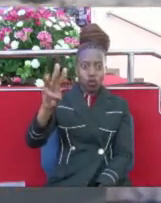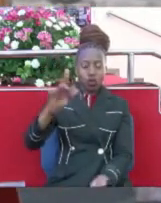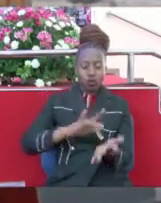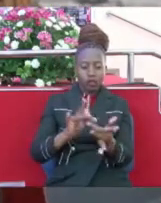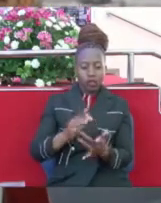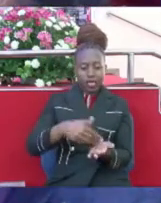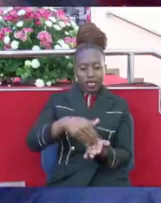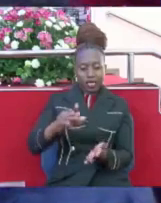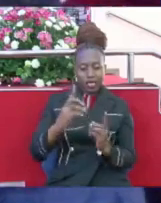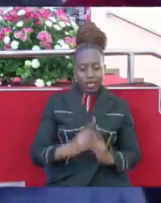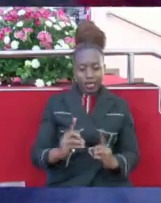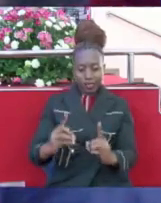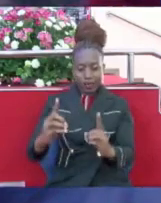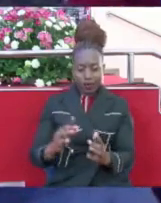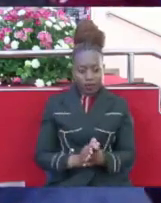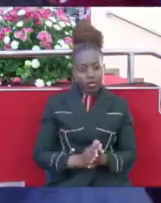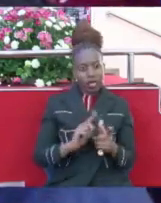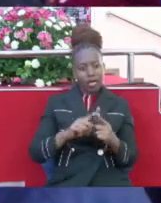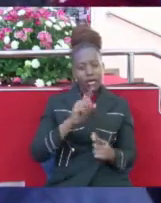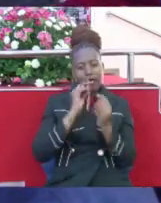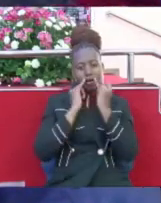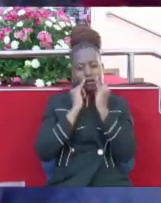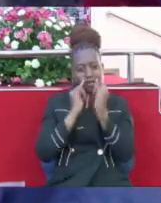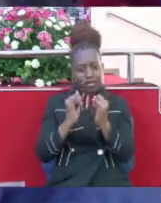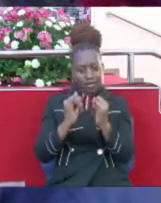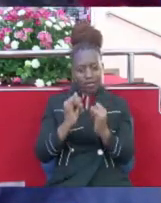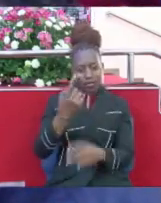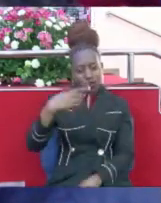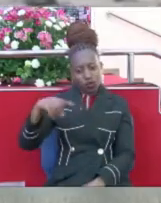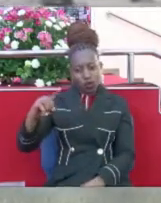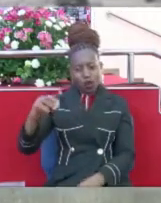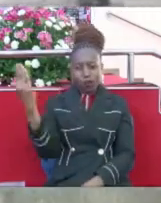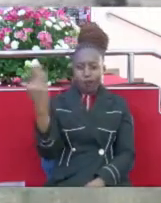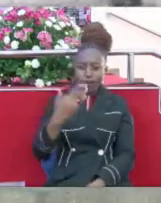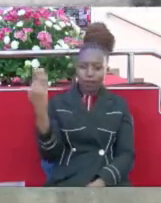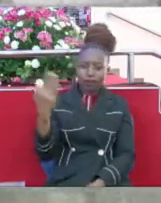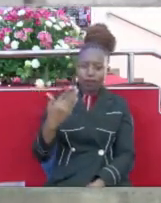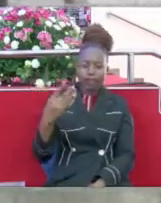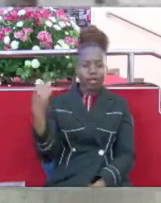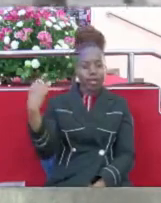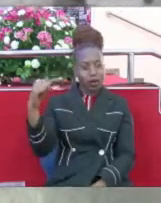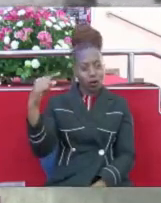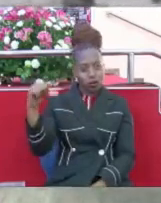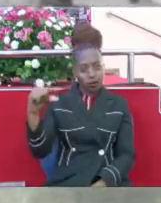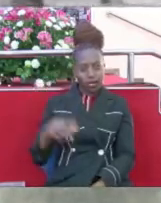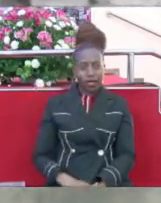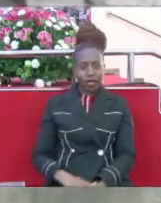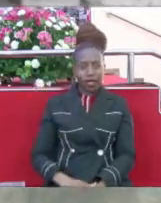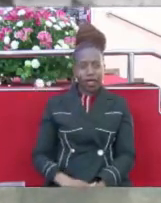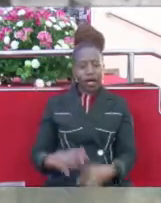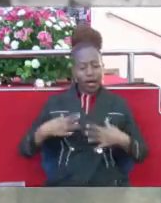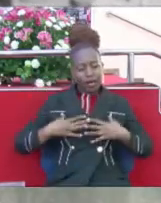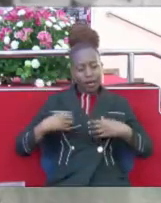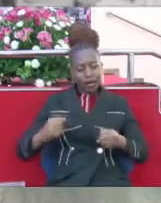two, he instructed them to go preach the gospel, heal the sick,